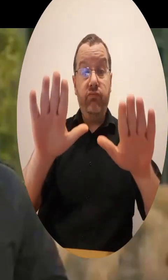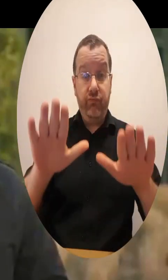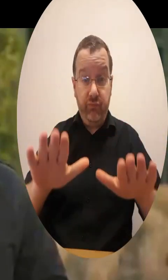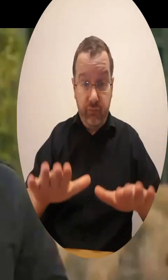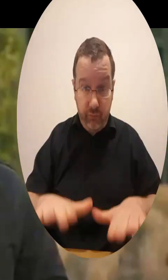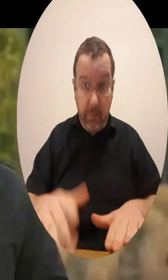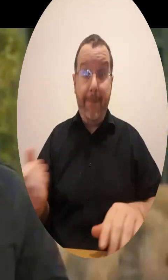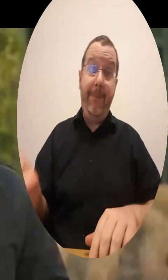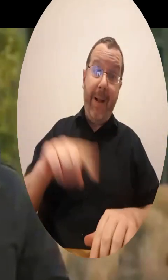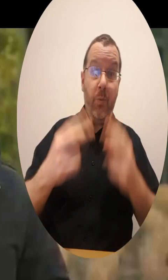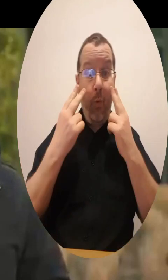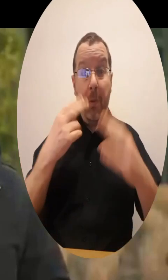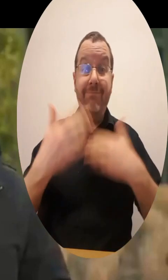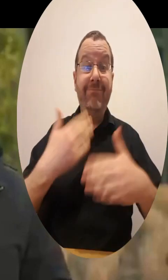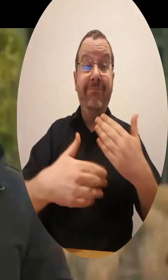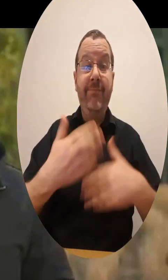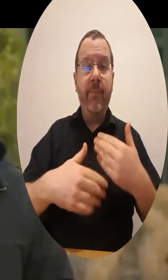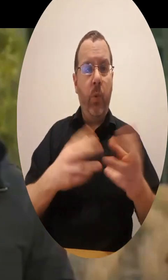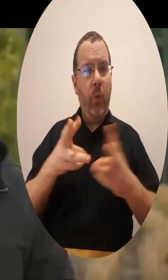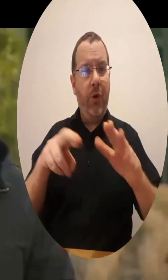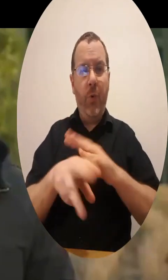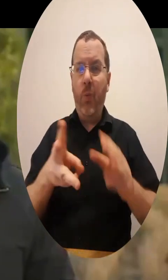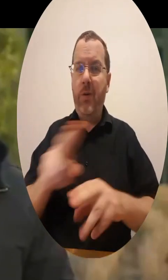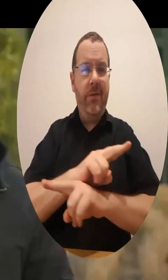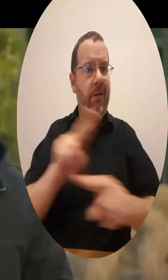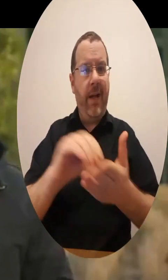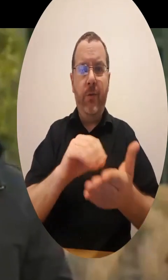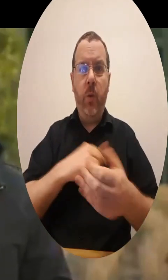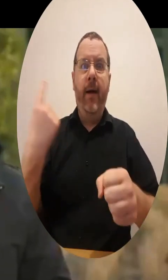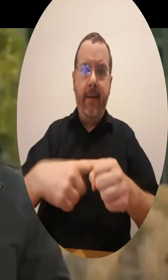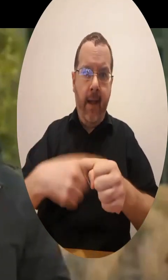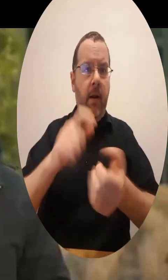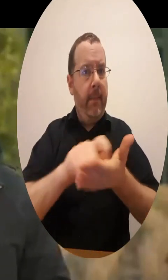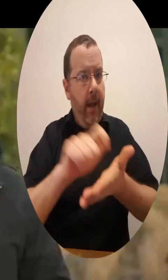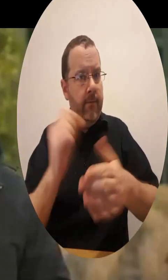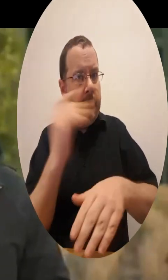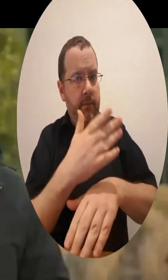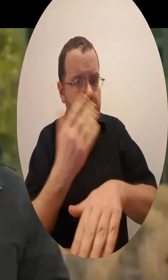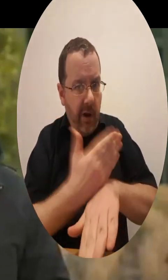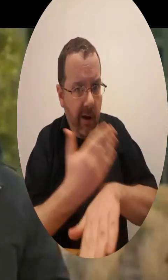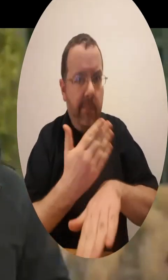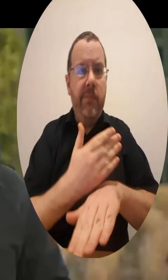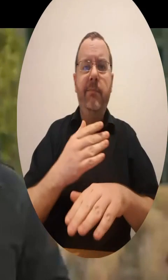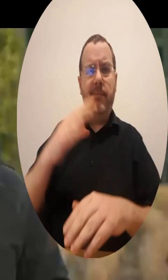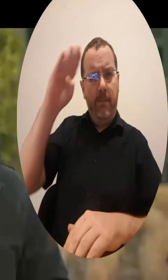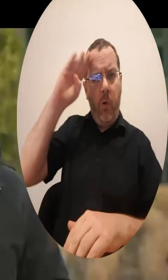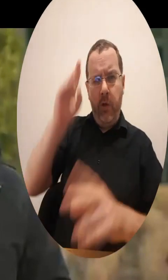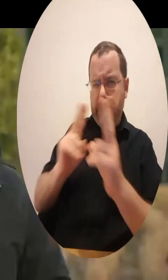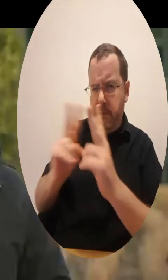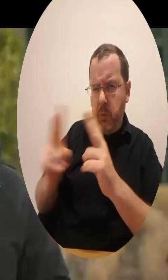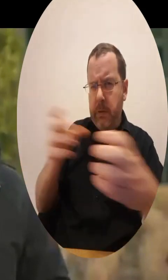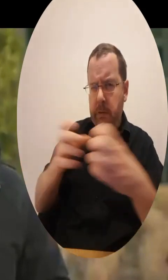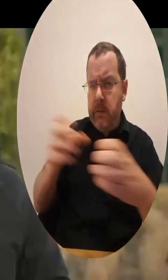that employees won't have to go through applying for jobs, employers won't have to go through hiring